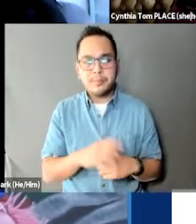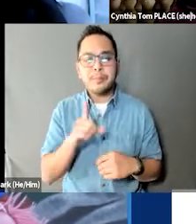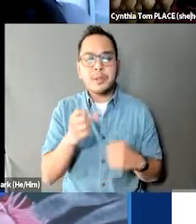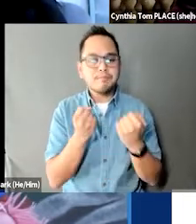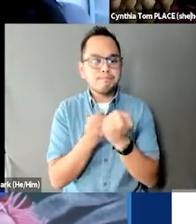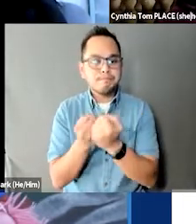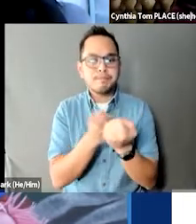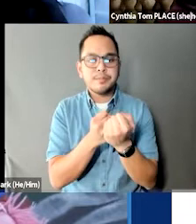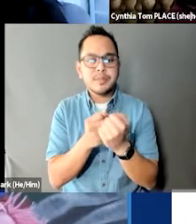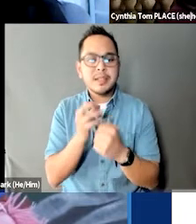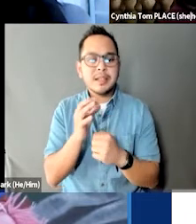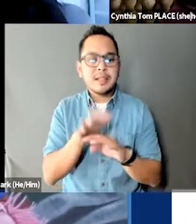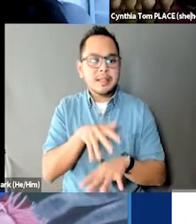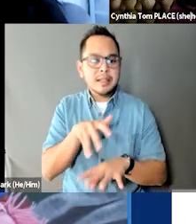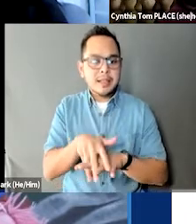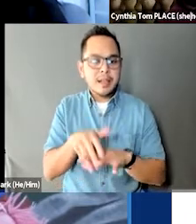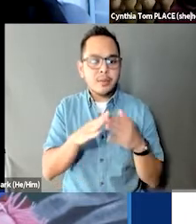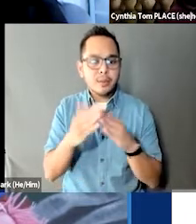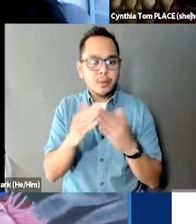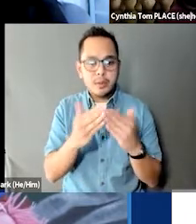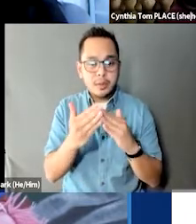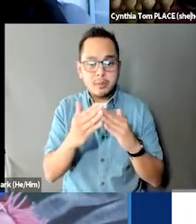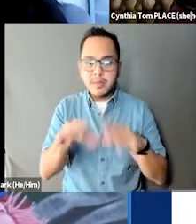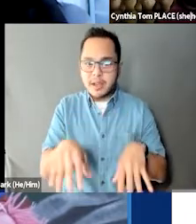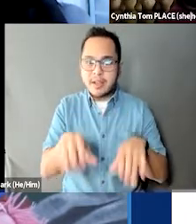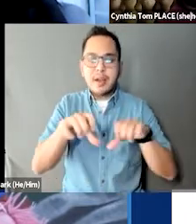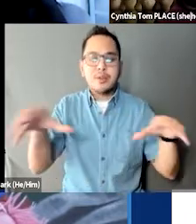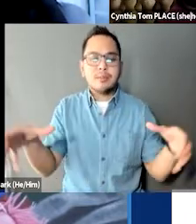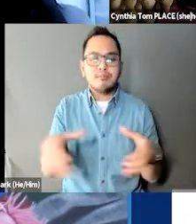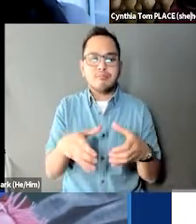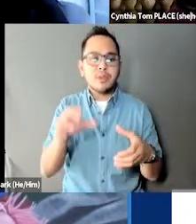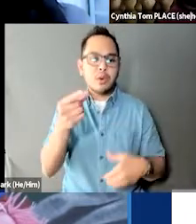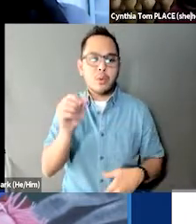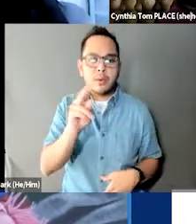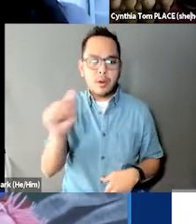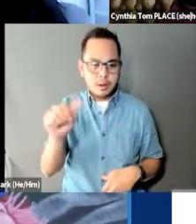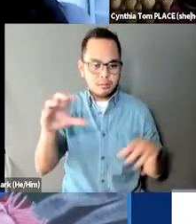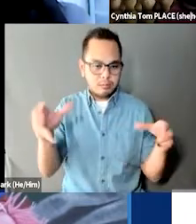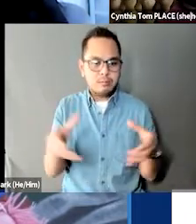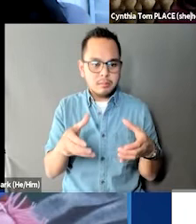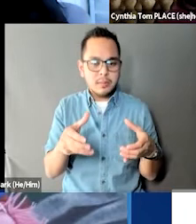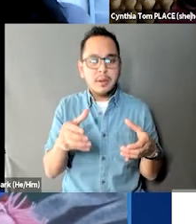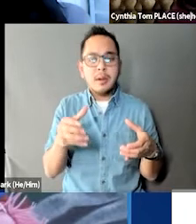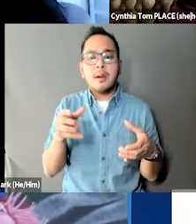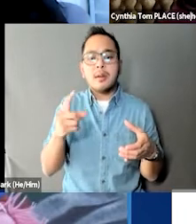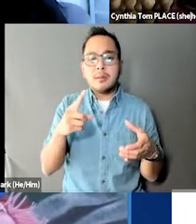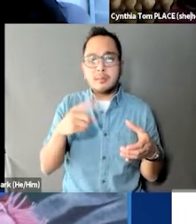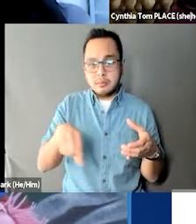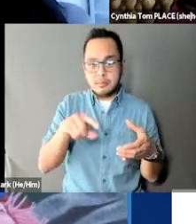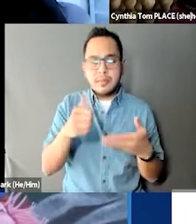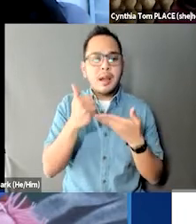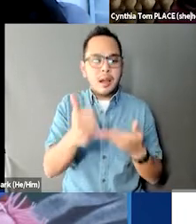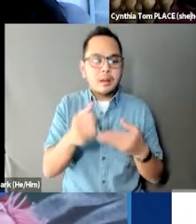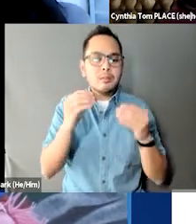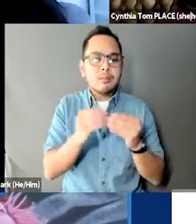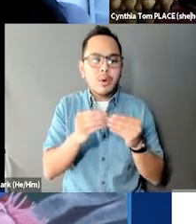Native community by hosting a gathering of Native Americans, GONA, to help kind of mitigate some